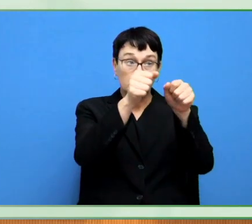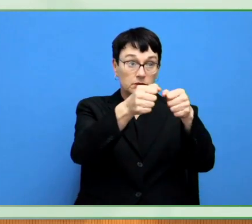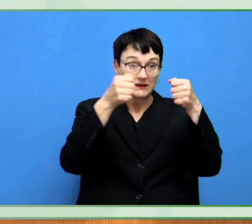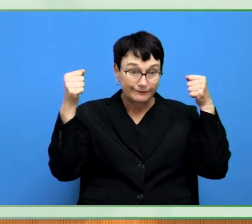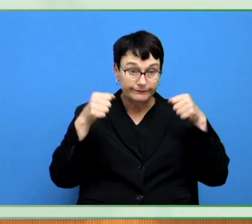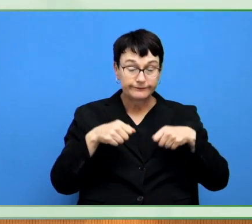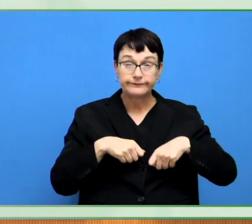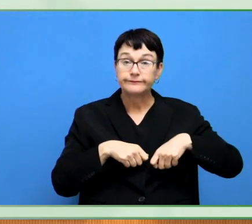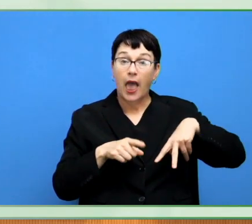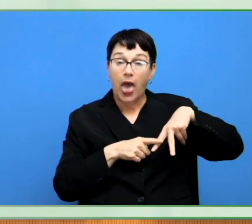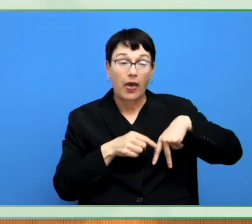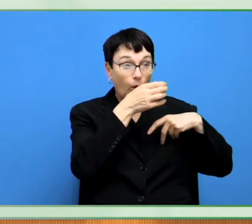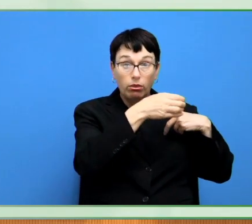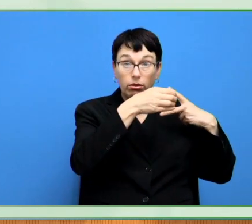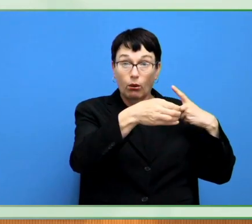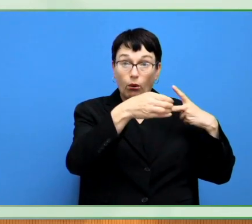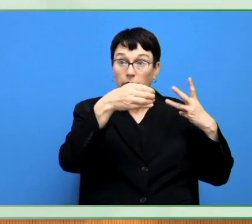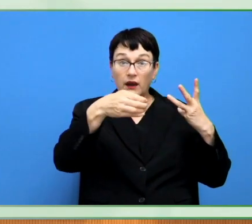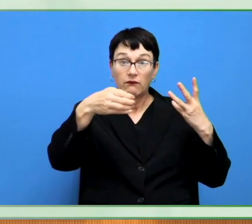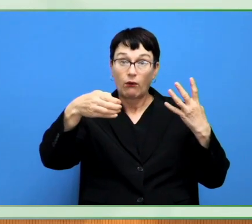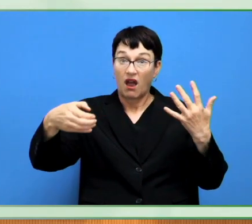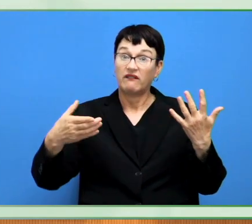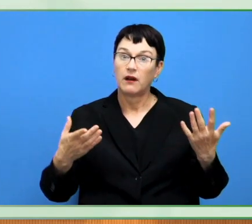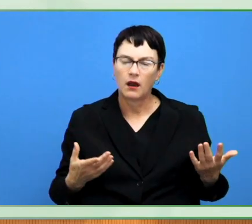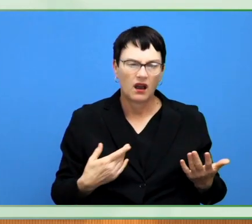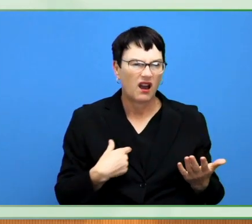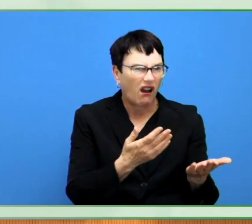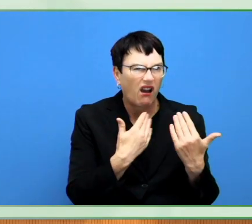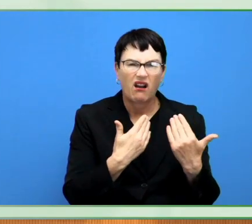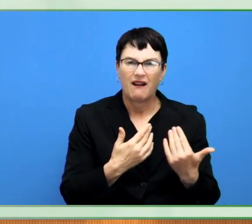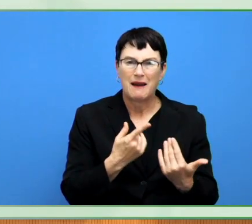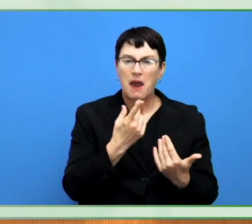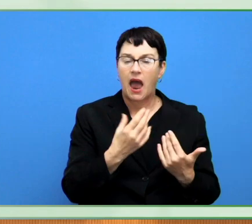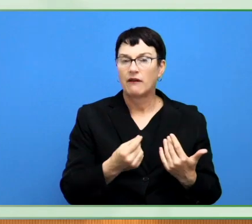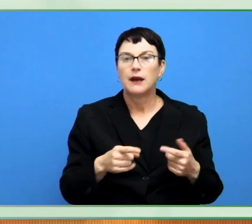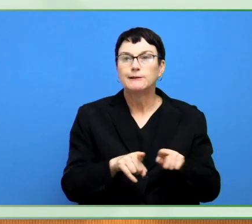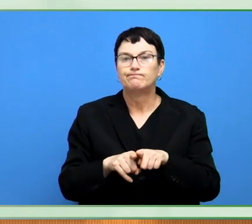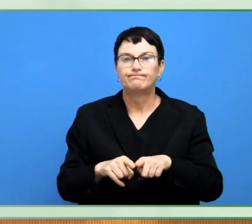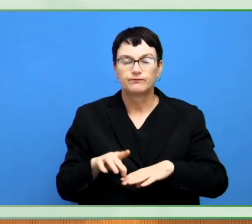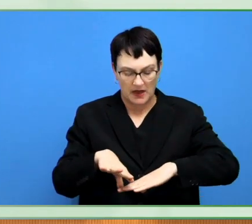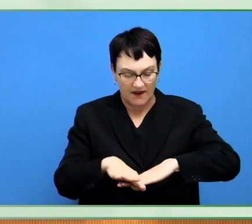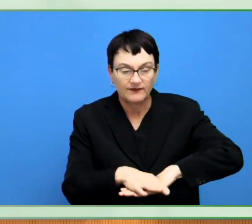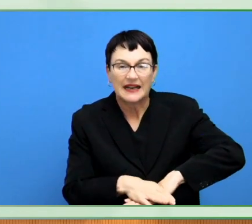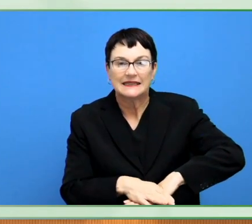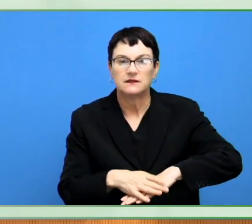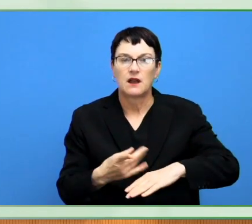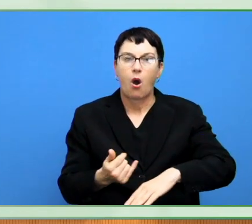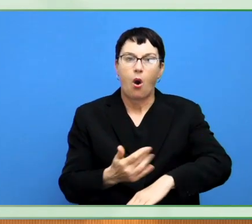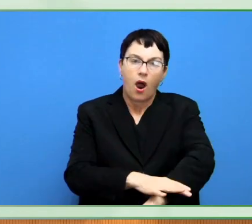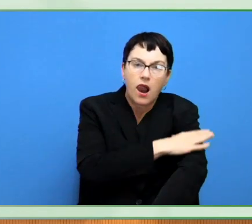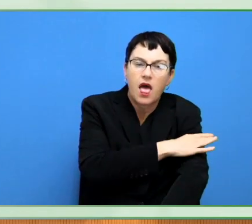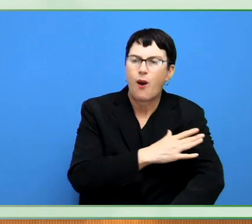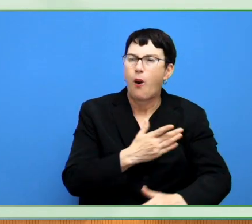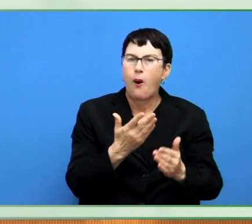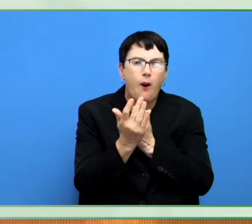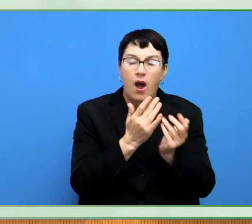year, they accumulate the extra feet, the extra liners, the extra knees, and don't really know what to do with it because, again, they cannot